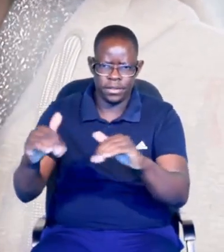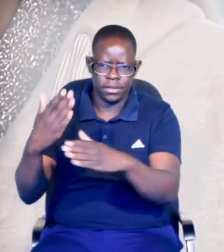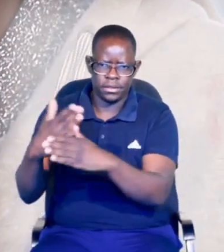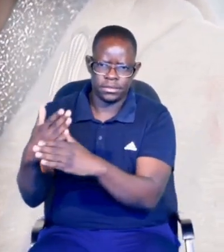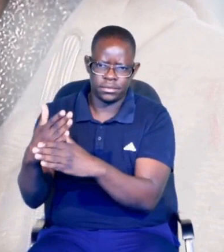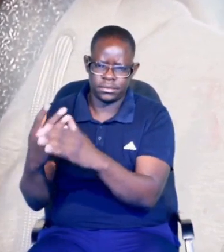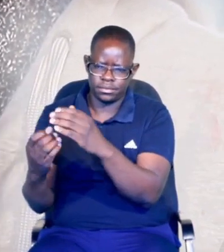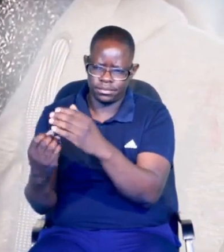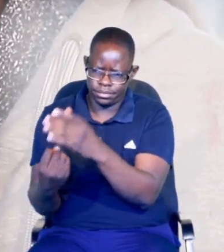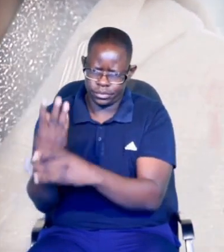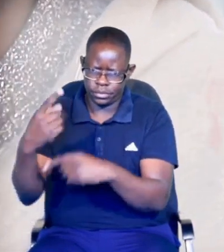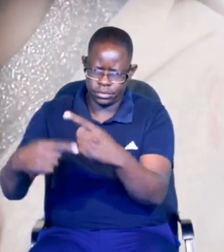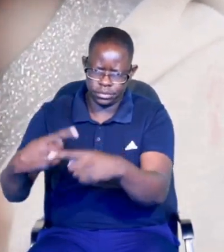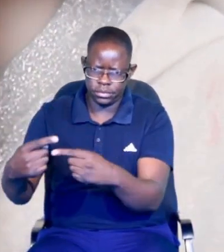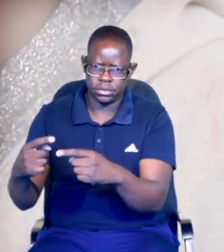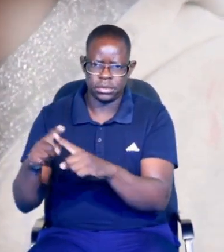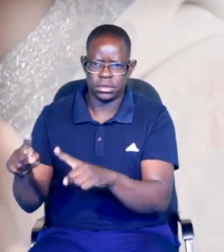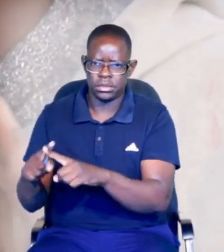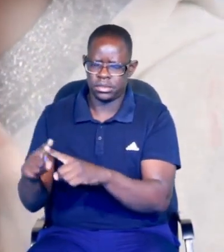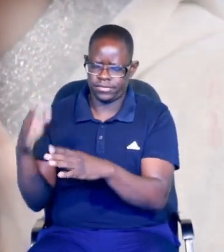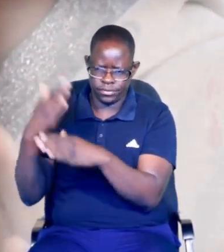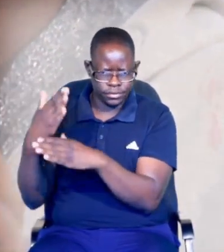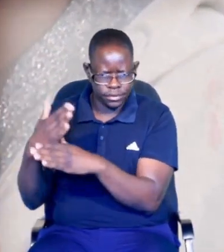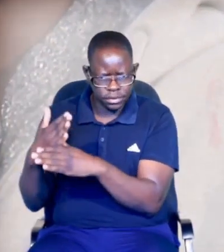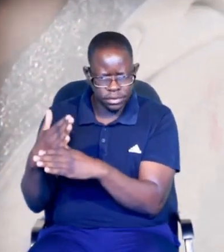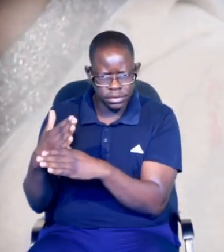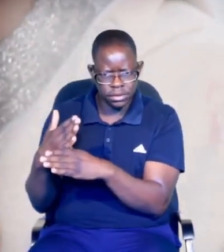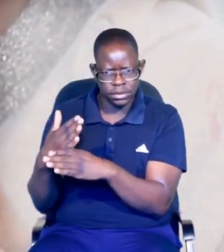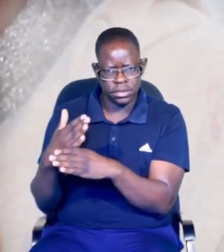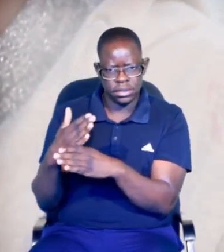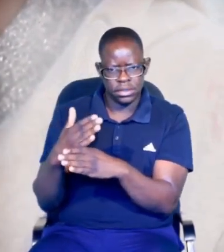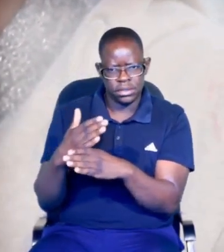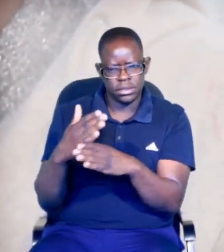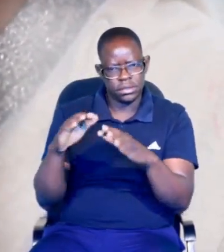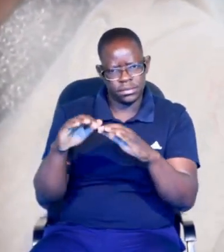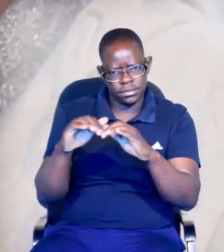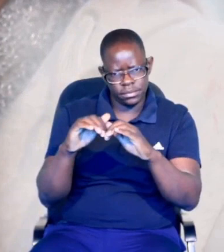is when the production process is split into different tasks with different